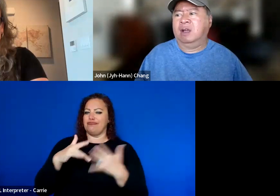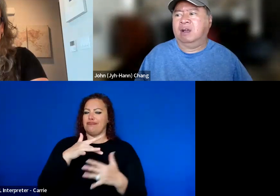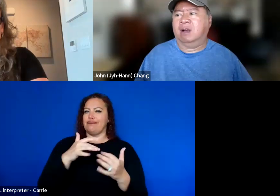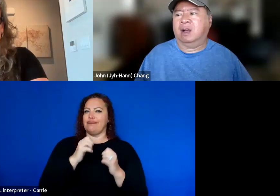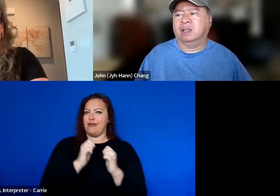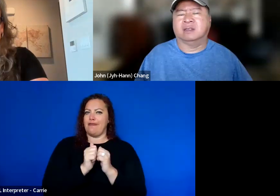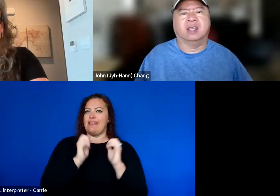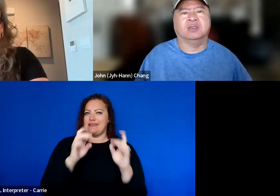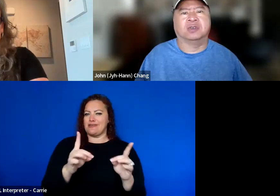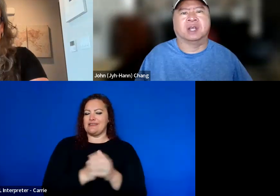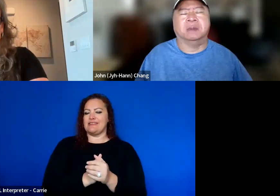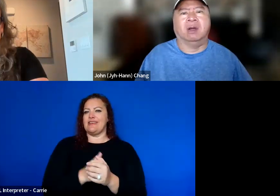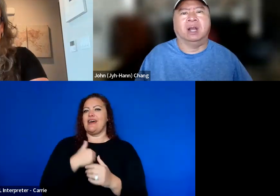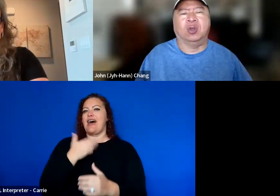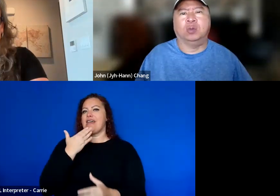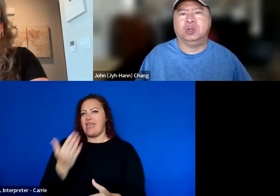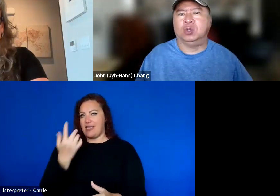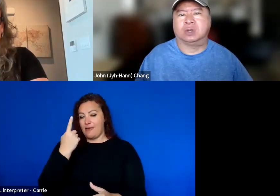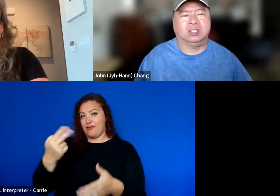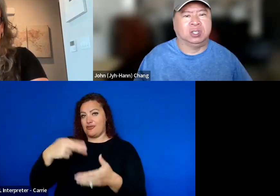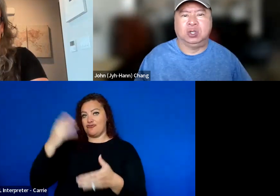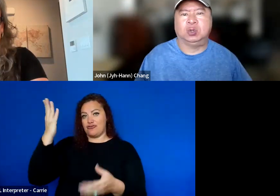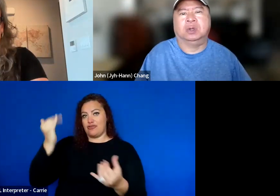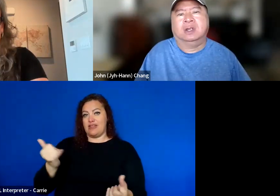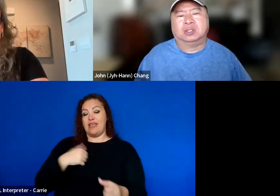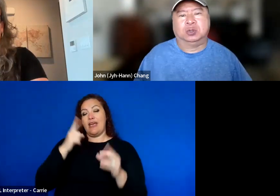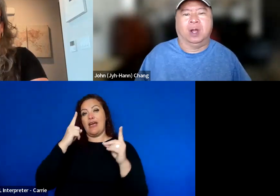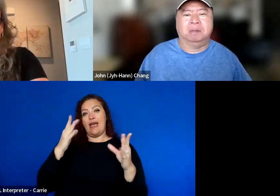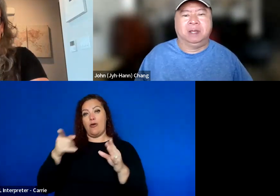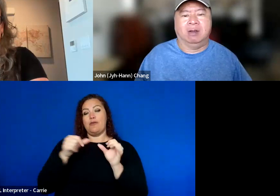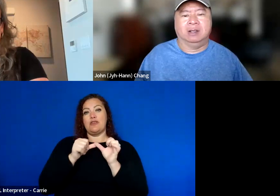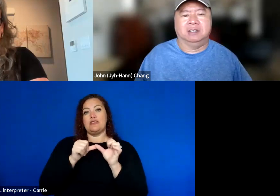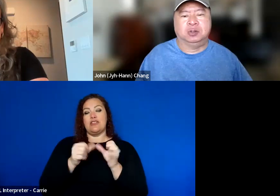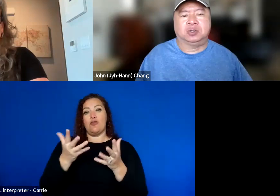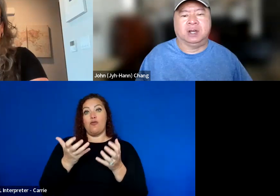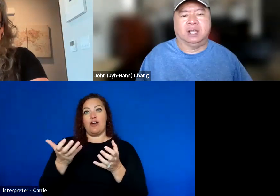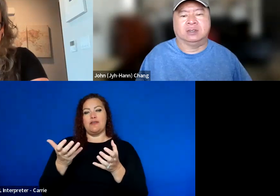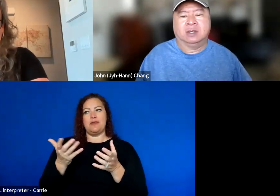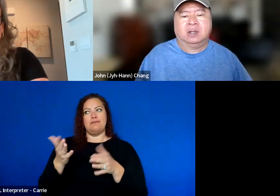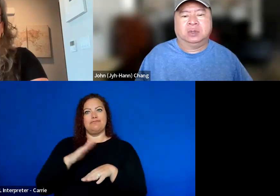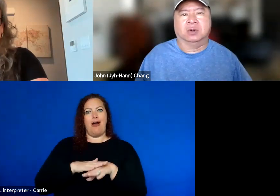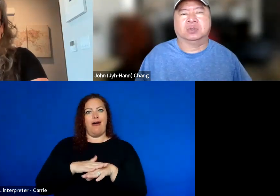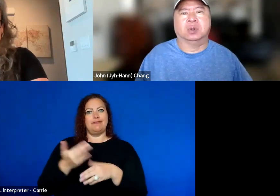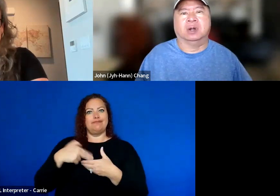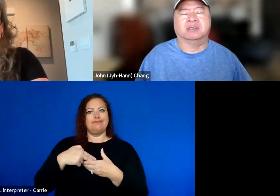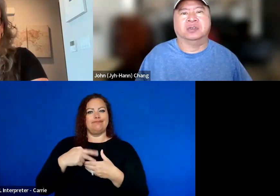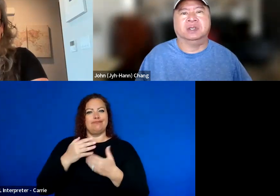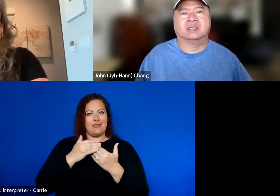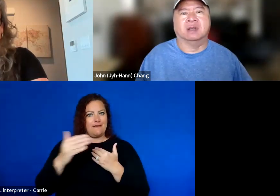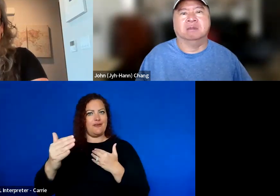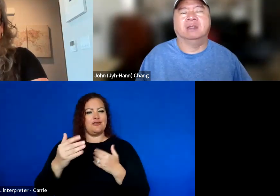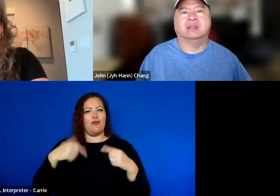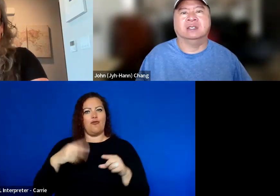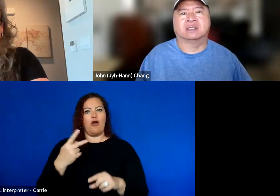So I thank you for coming on. I hope you continue to want to be on in the future as we go through our